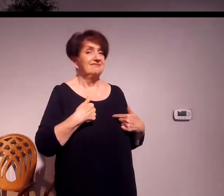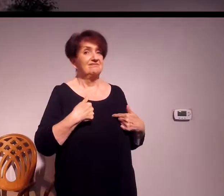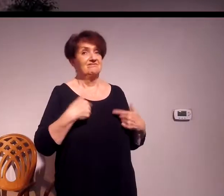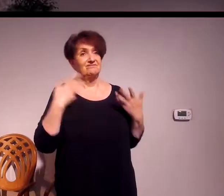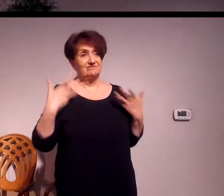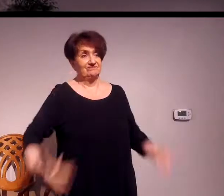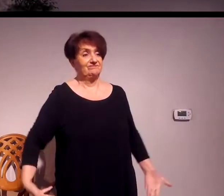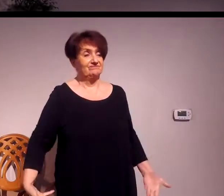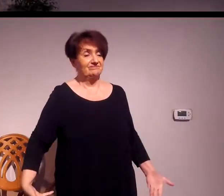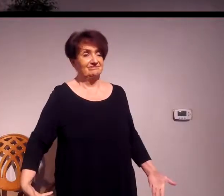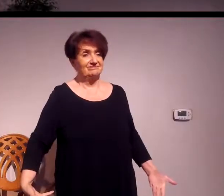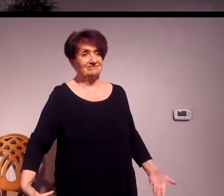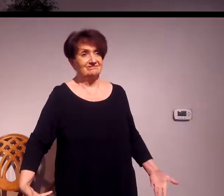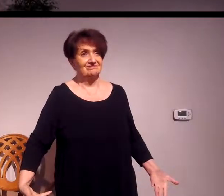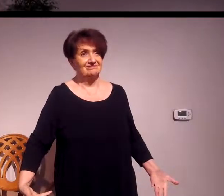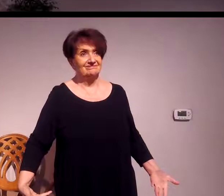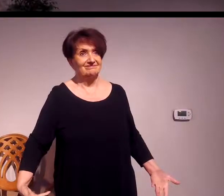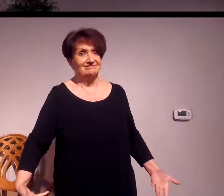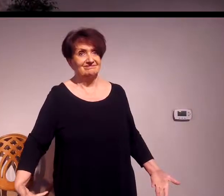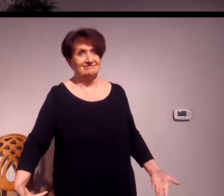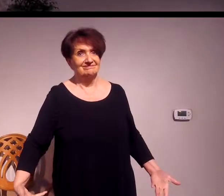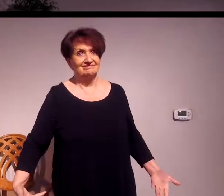So,